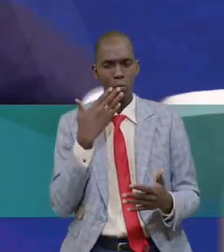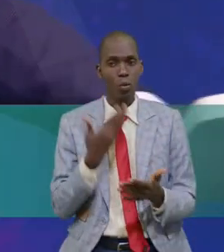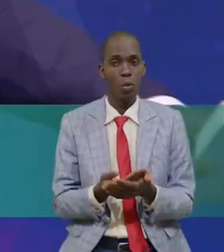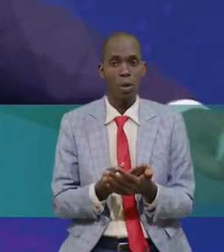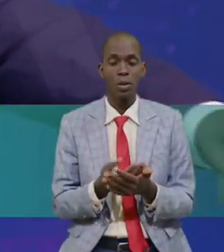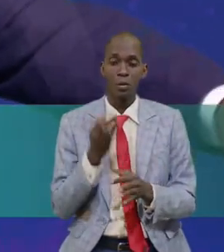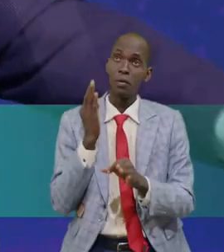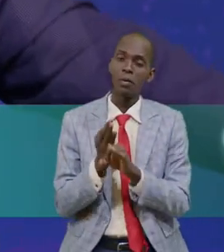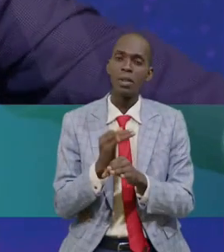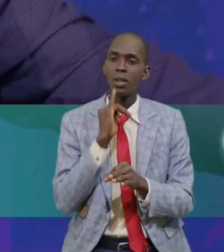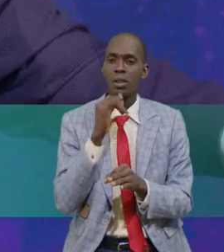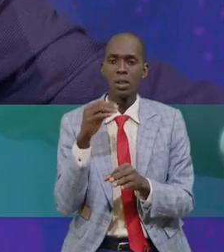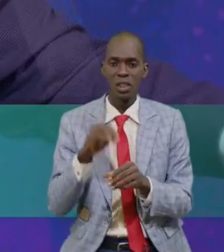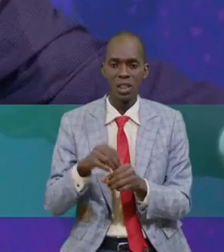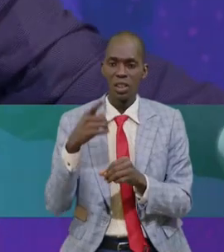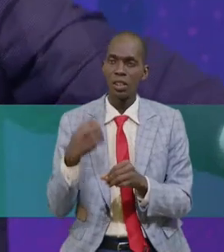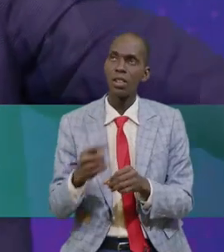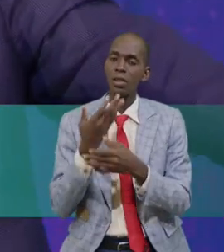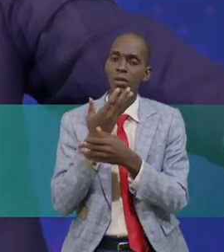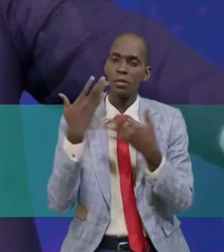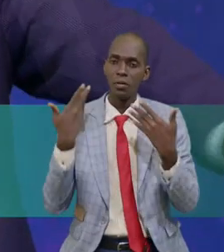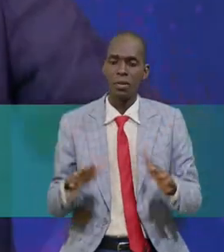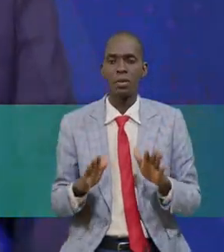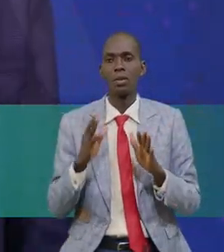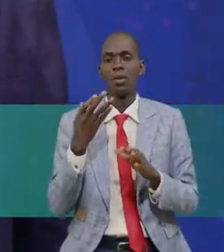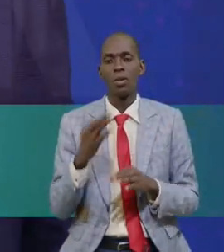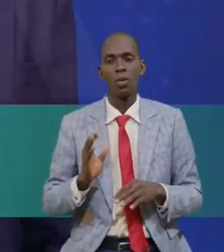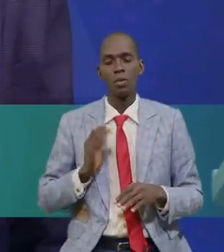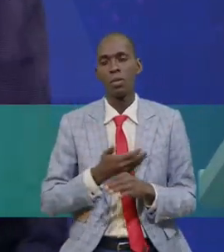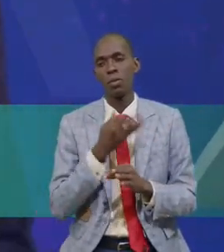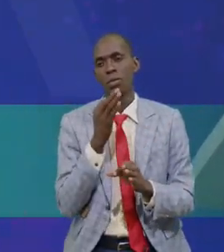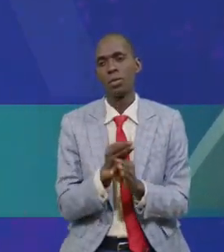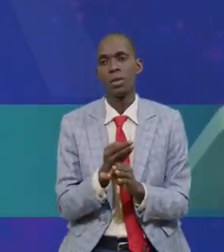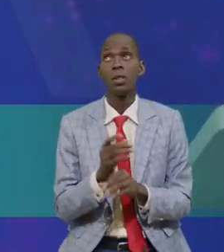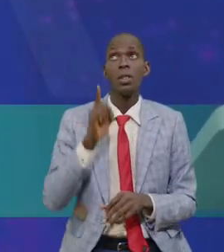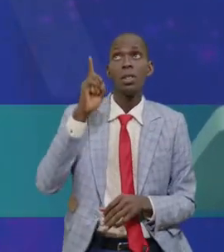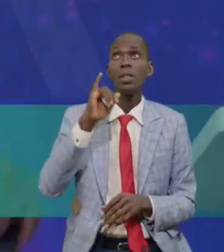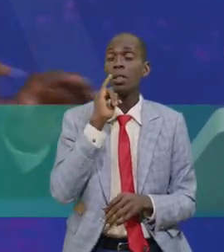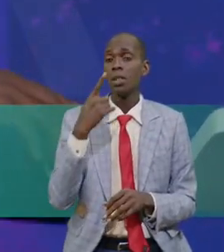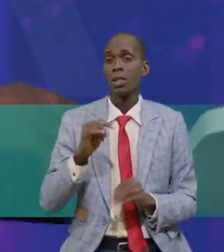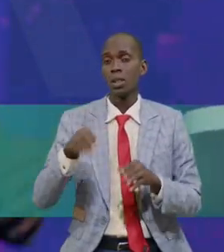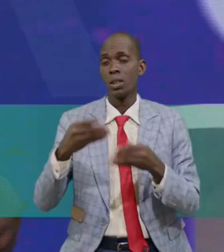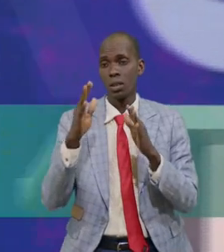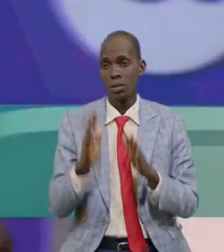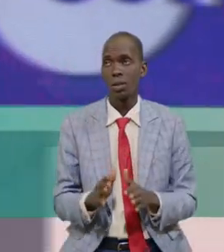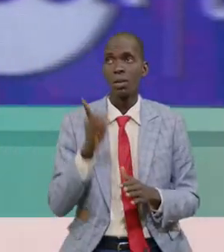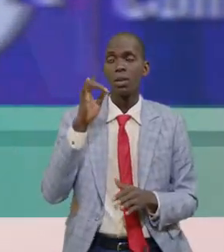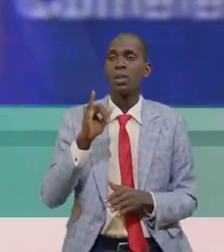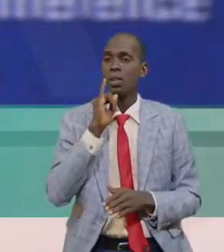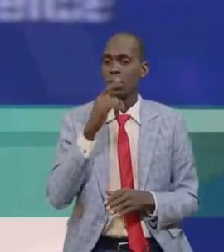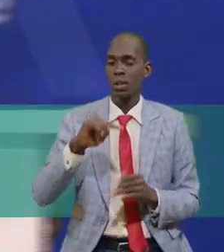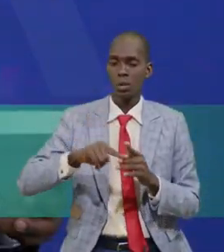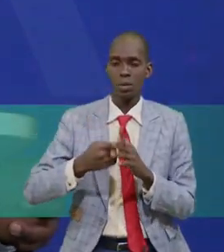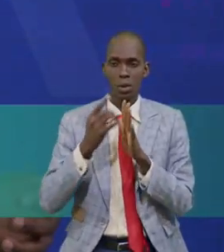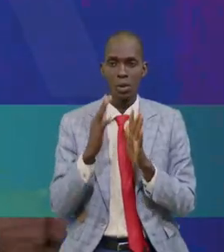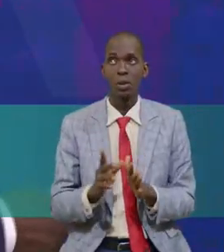finisher. The author and the finisher of our faith. He is the author, he is the origin. He has started something